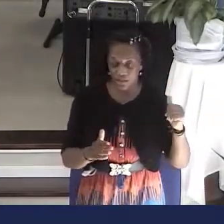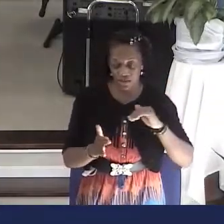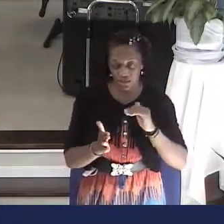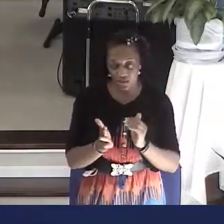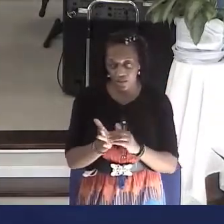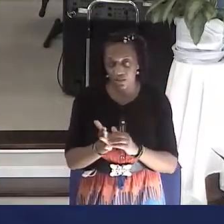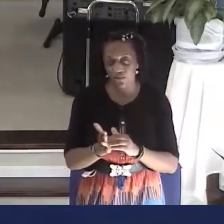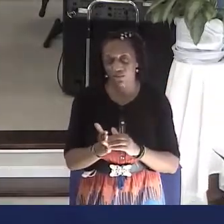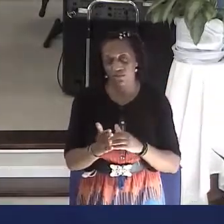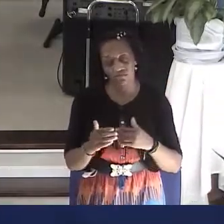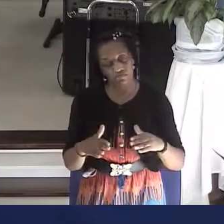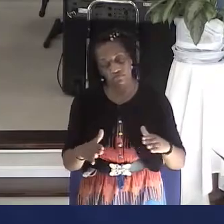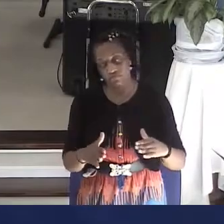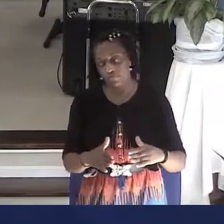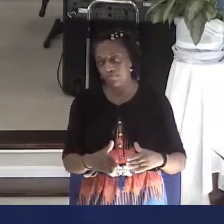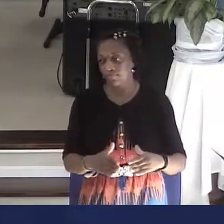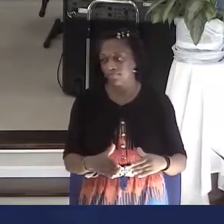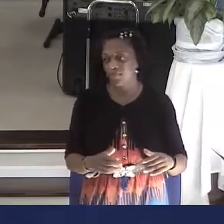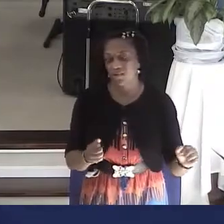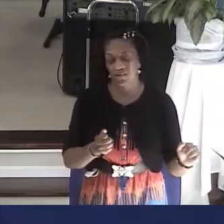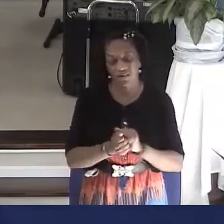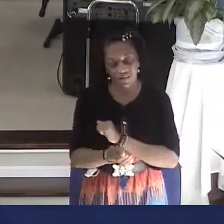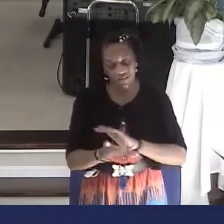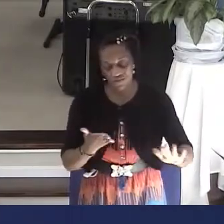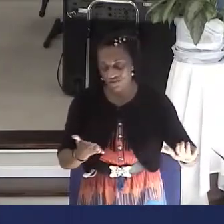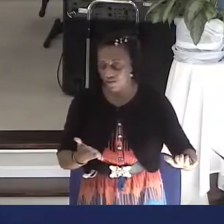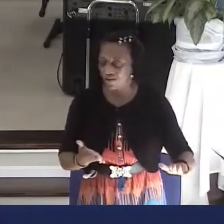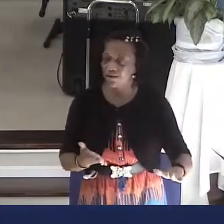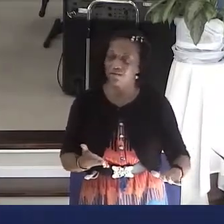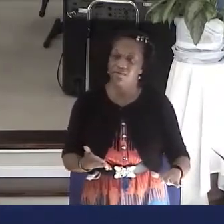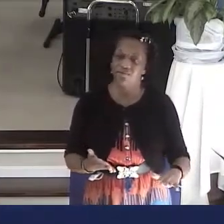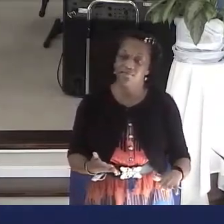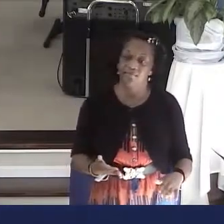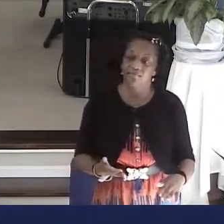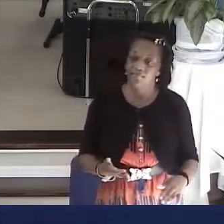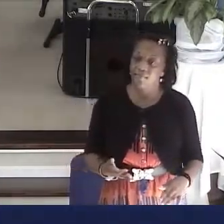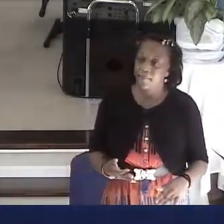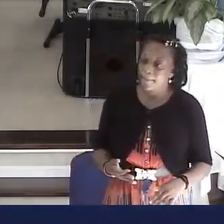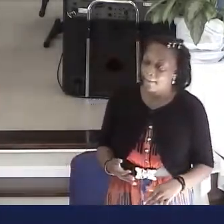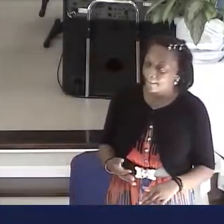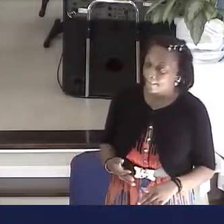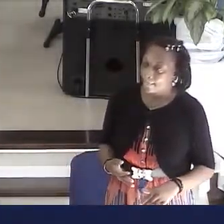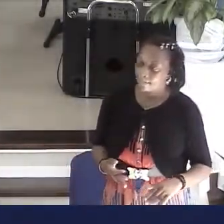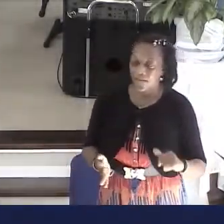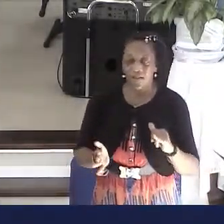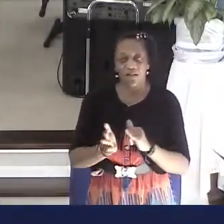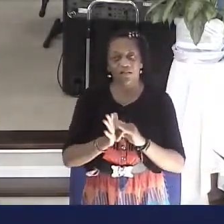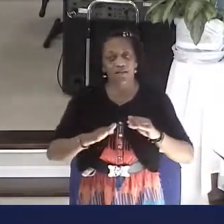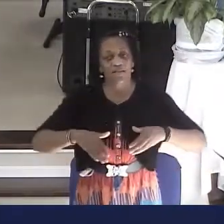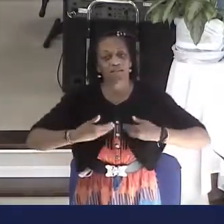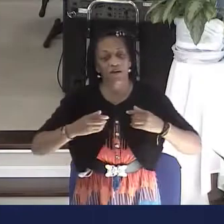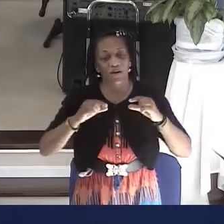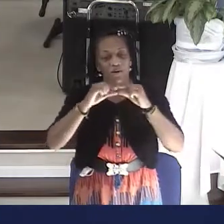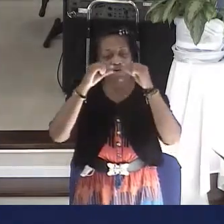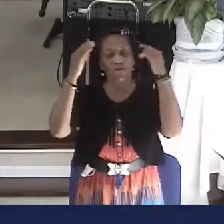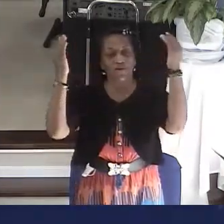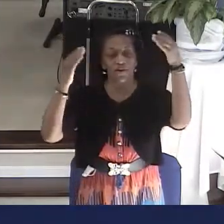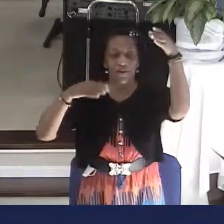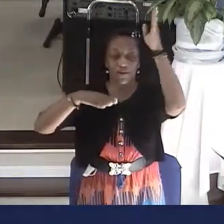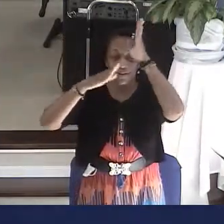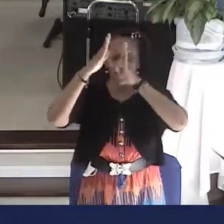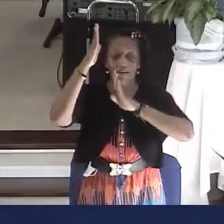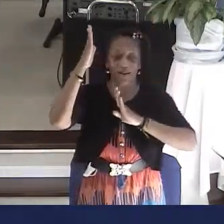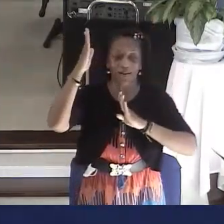increase. That mashup maths. The maths not add up. That's how great God is. This is how we fight